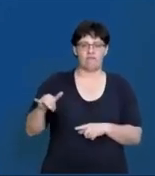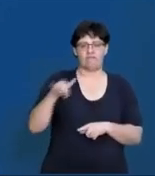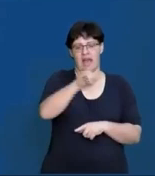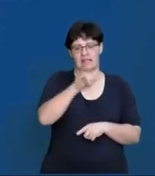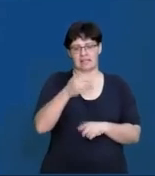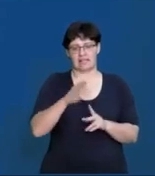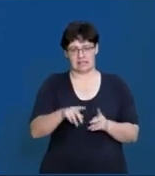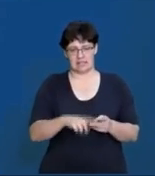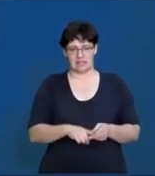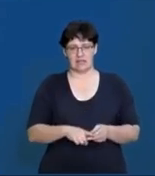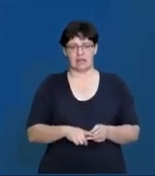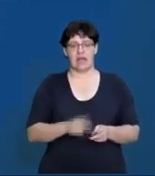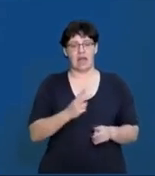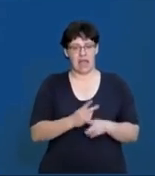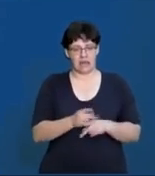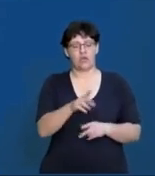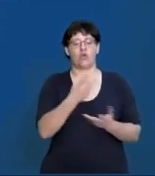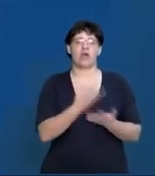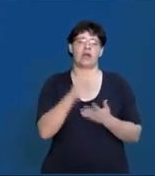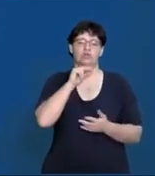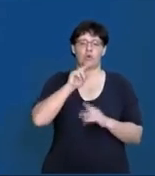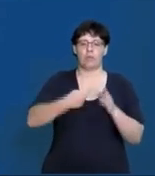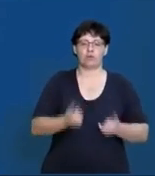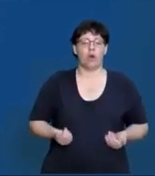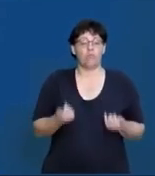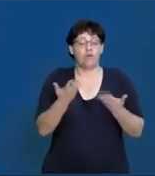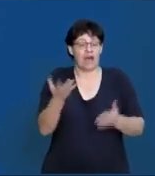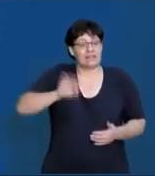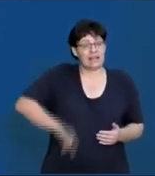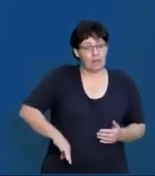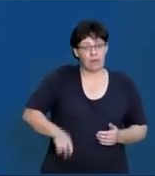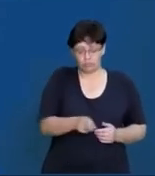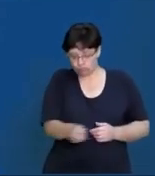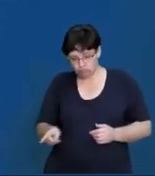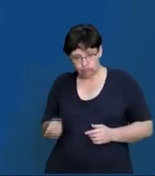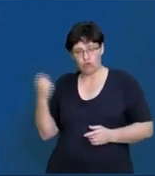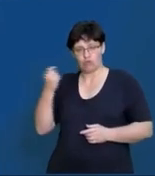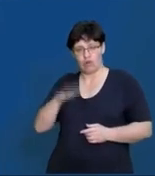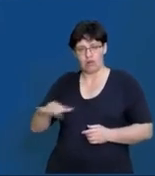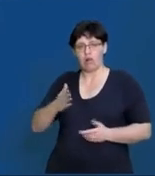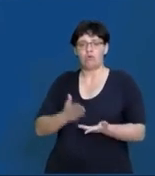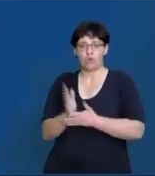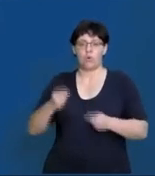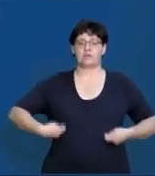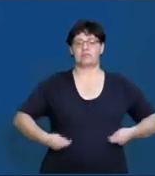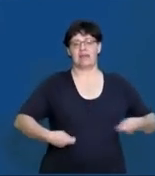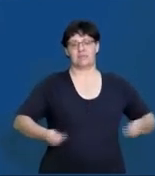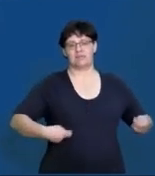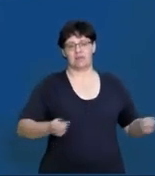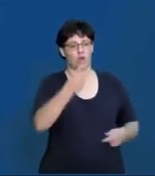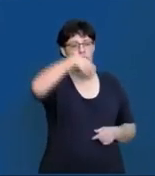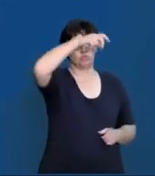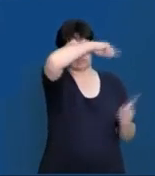agents, and also as flight attendants there. Again, you can also talk about providing income to rural people